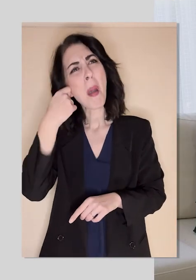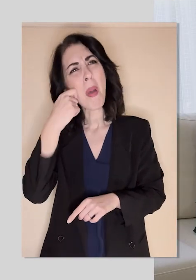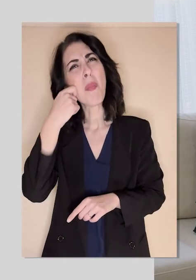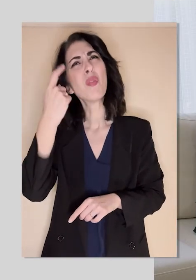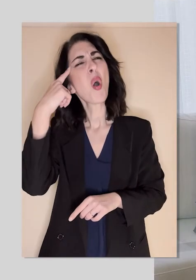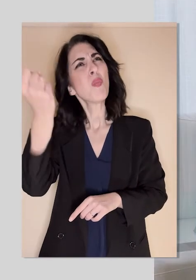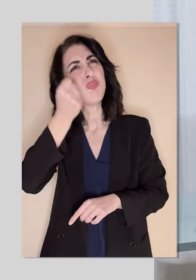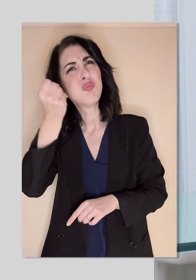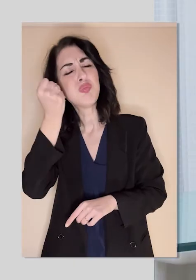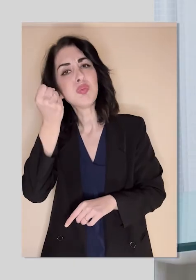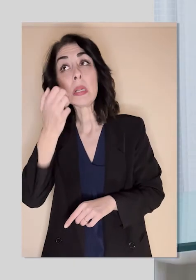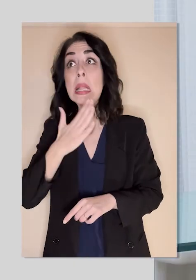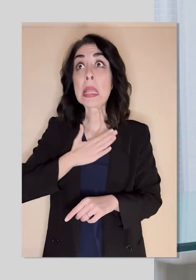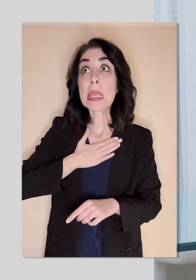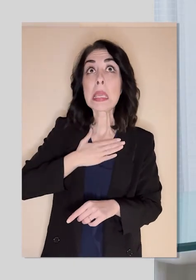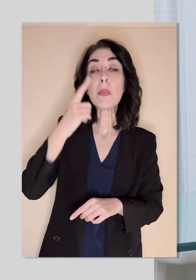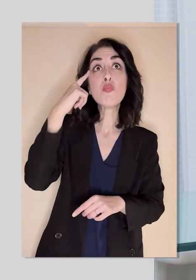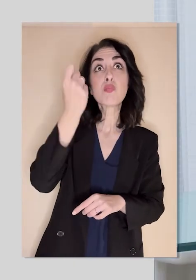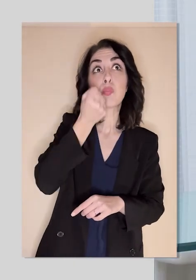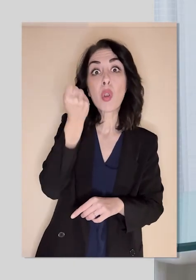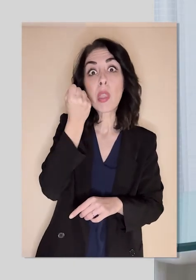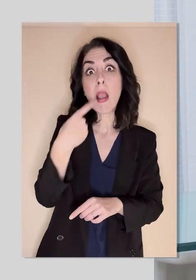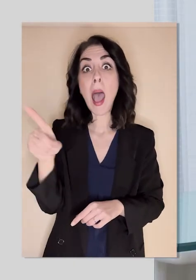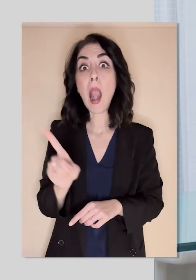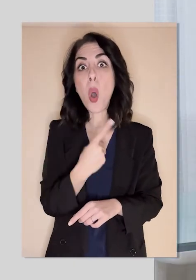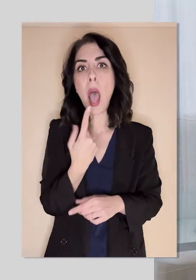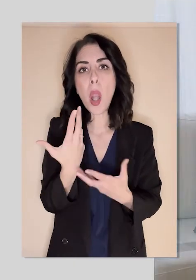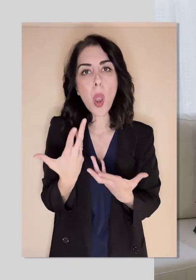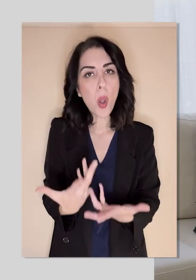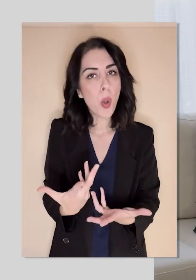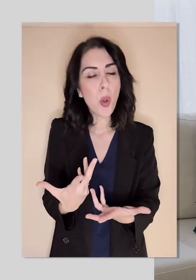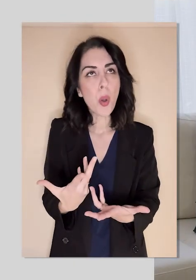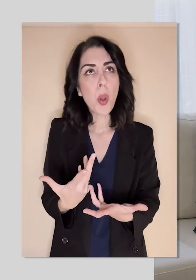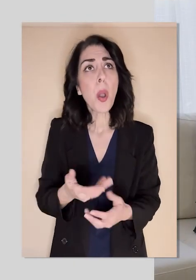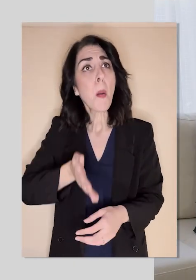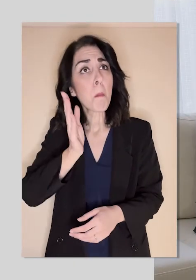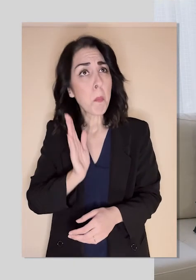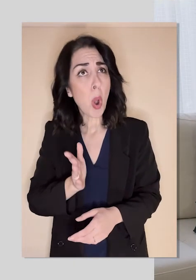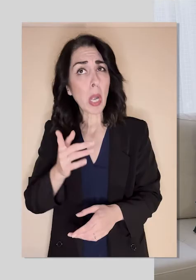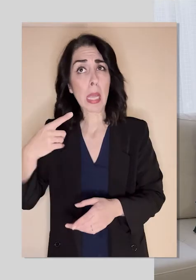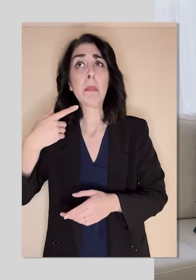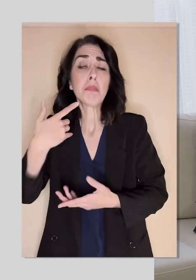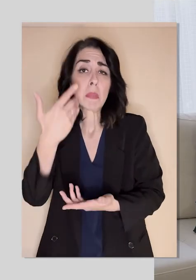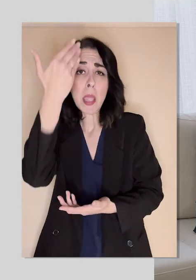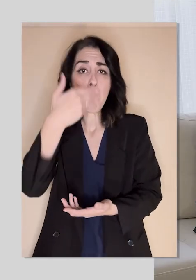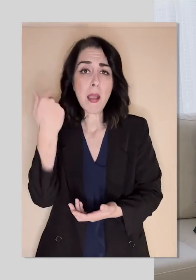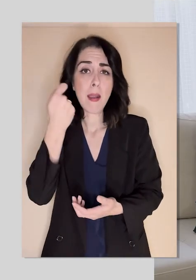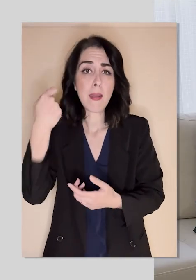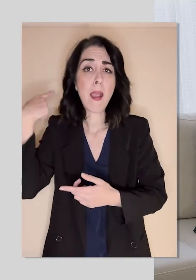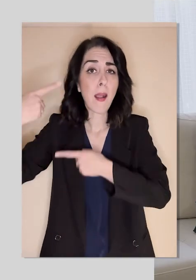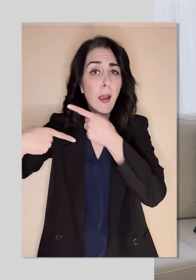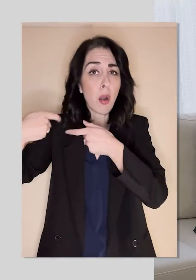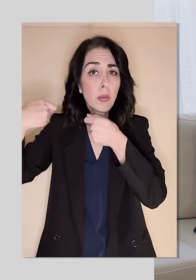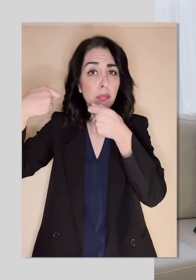quite different. So is it possible that migraine is, of course, hereditary, but different in the clinical